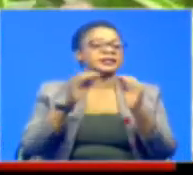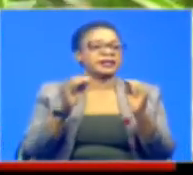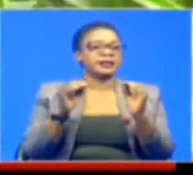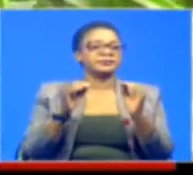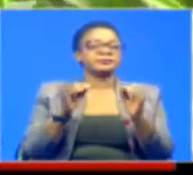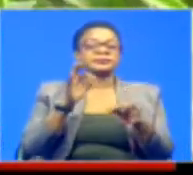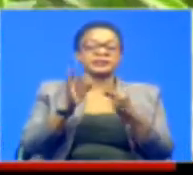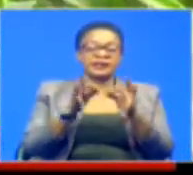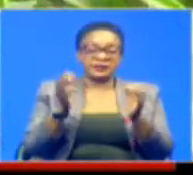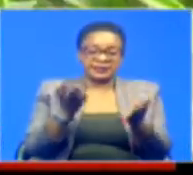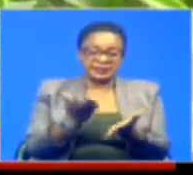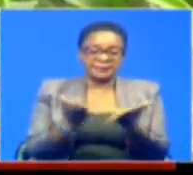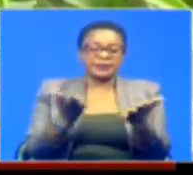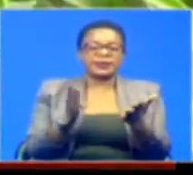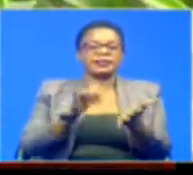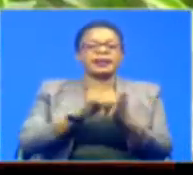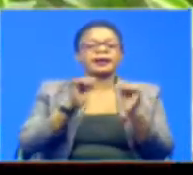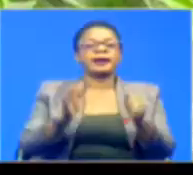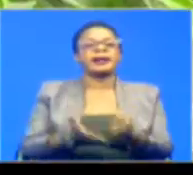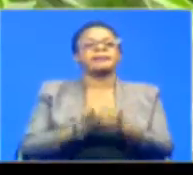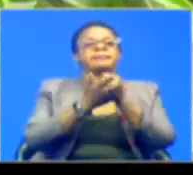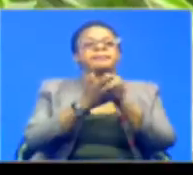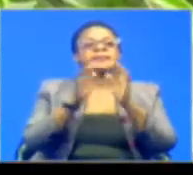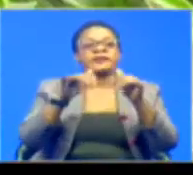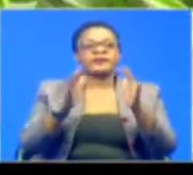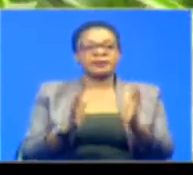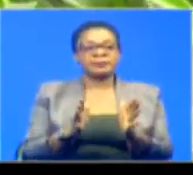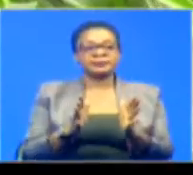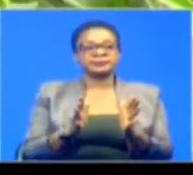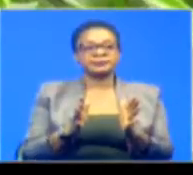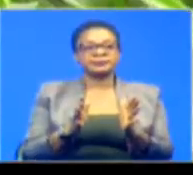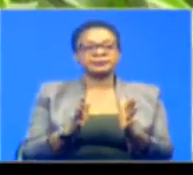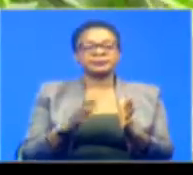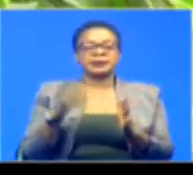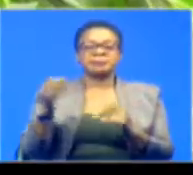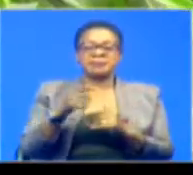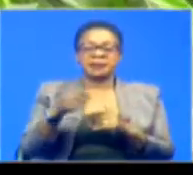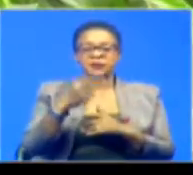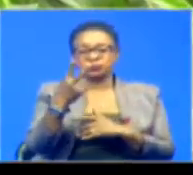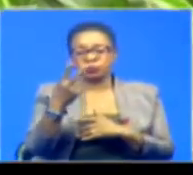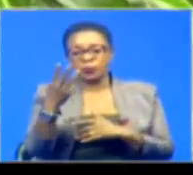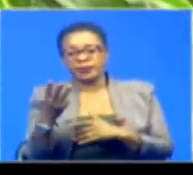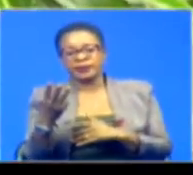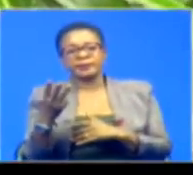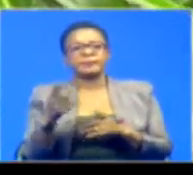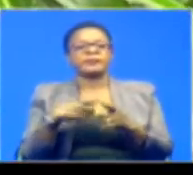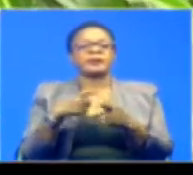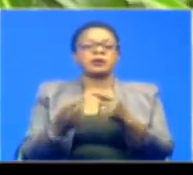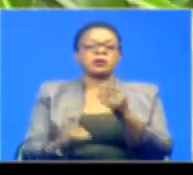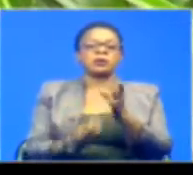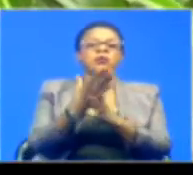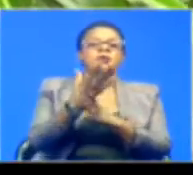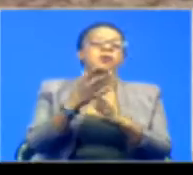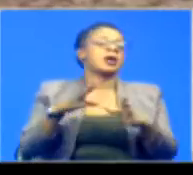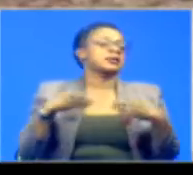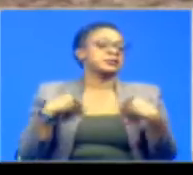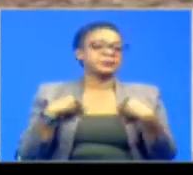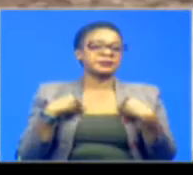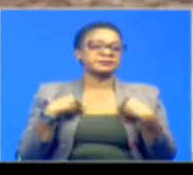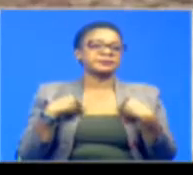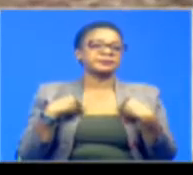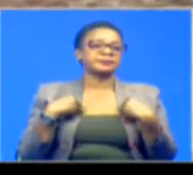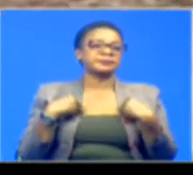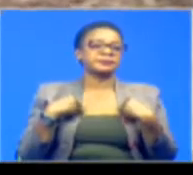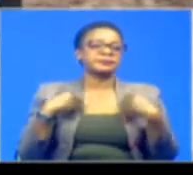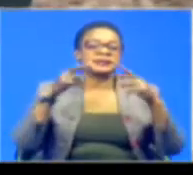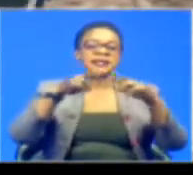ambaye inasaidia mkulima. Baada ya mwezi mbili tatu hiyo mahindi imekuwa tunakubali. Researchers